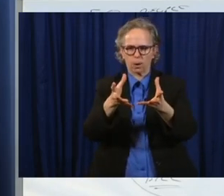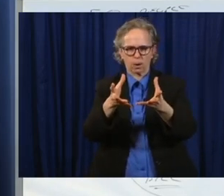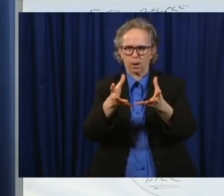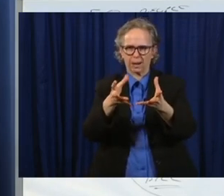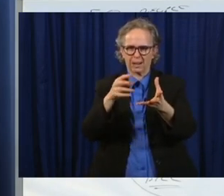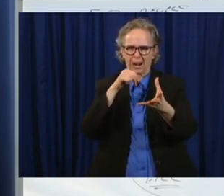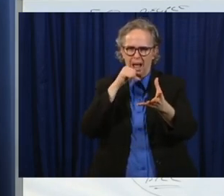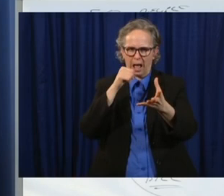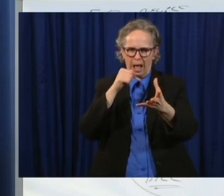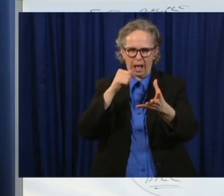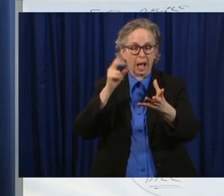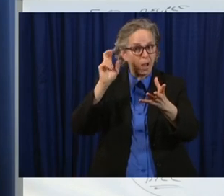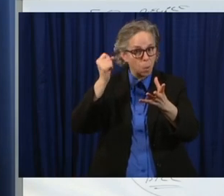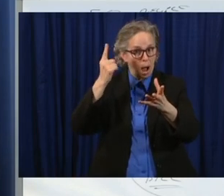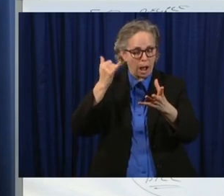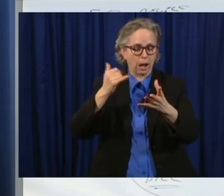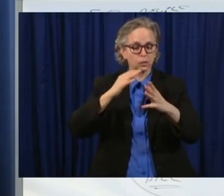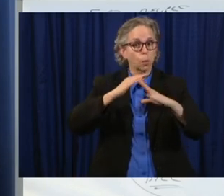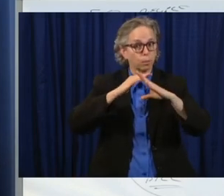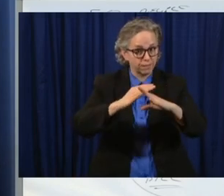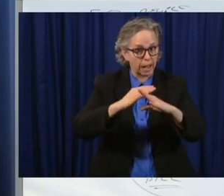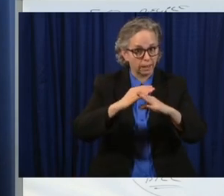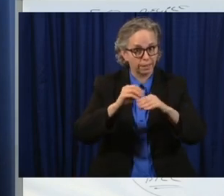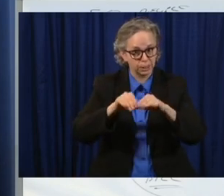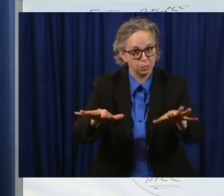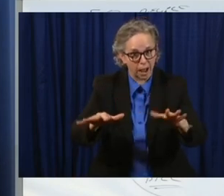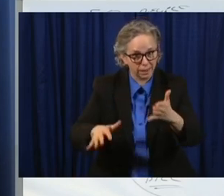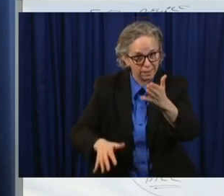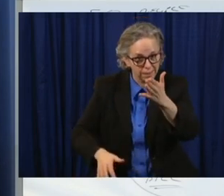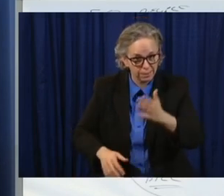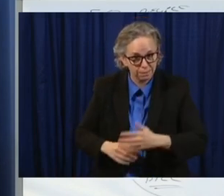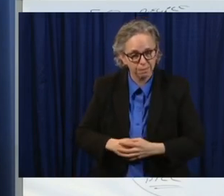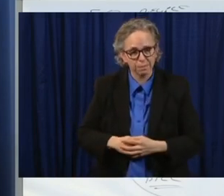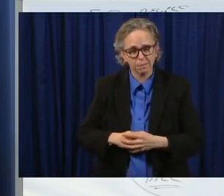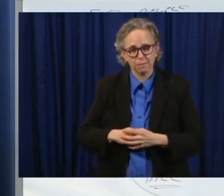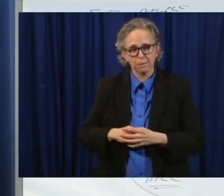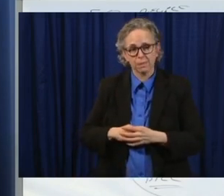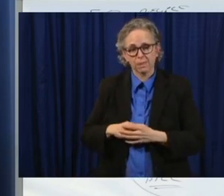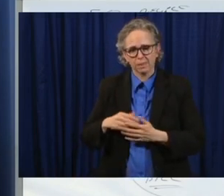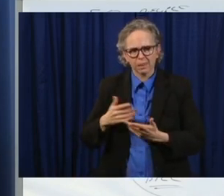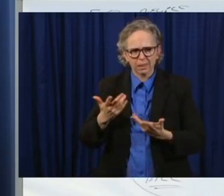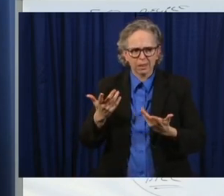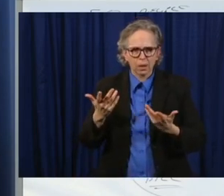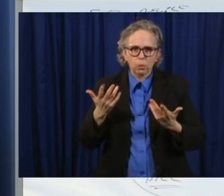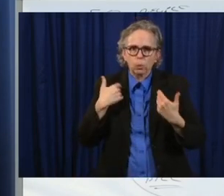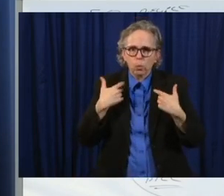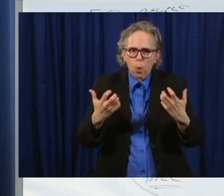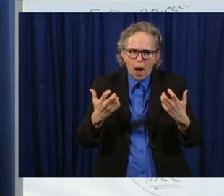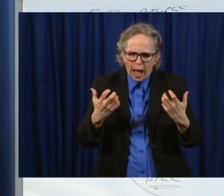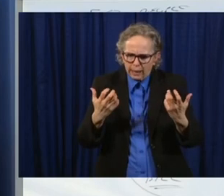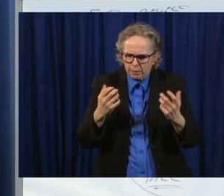any faster than it has to, and we're trying to protect people's lives. We are in a